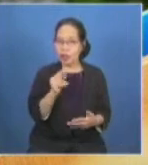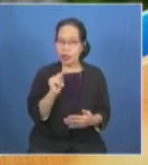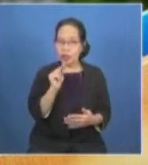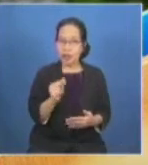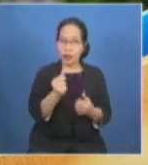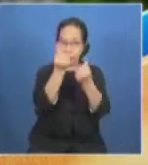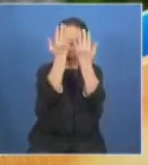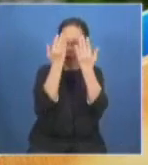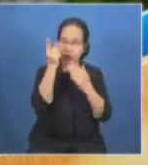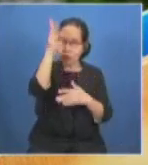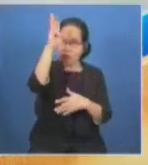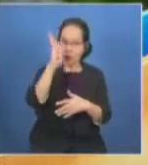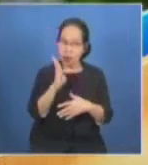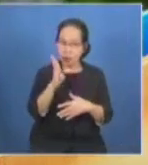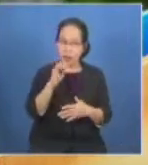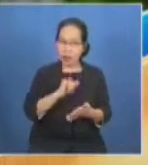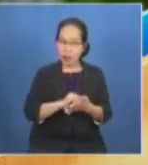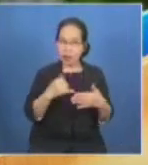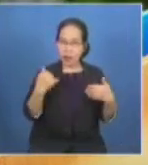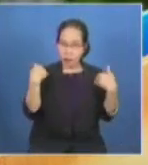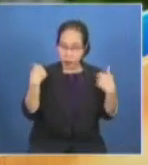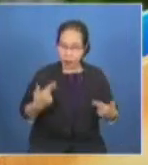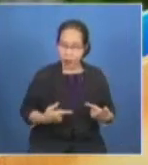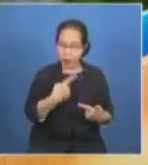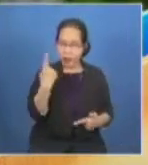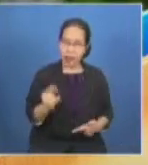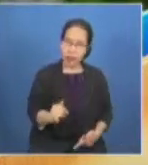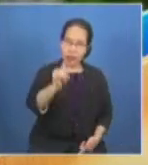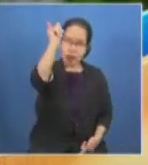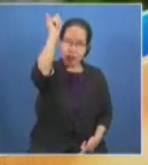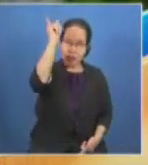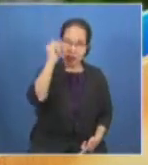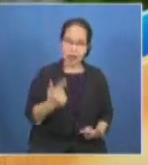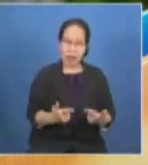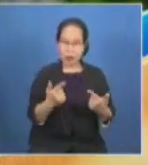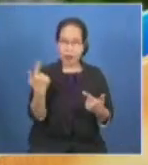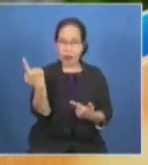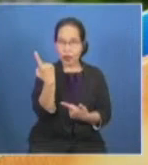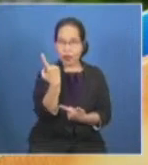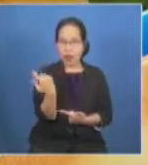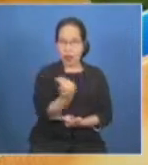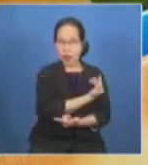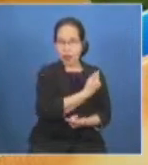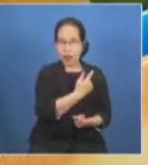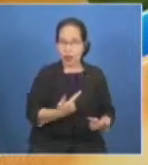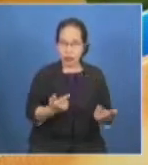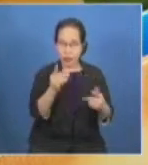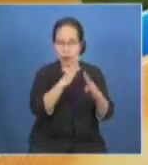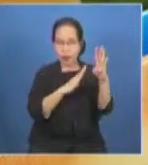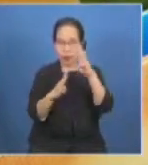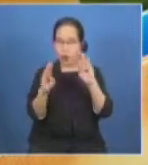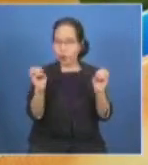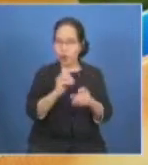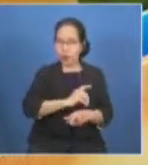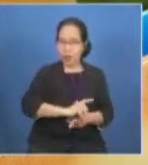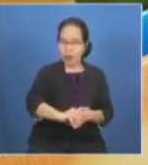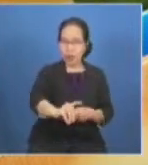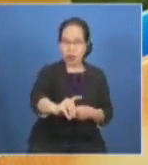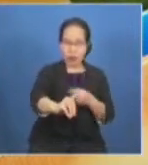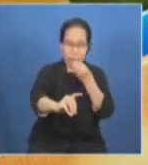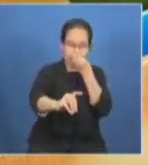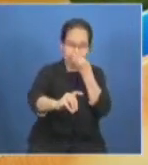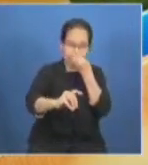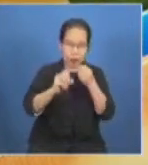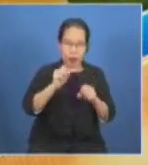go to hell. We need to obey God to obtain eternal life. Our lives